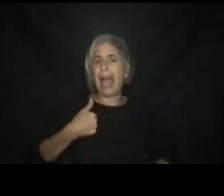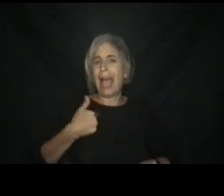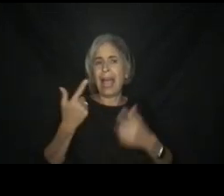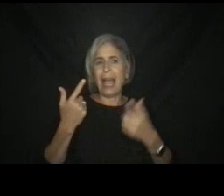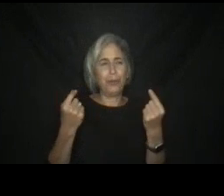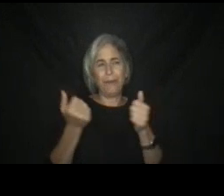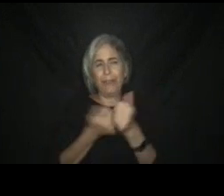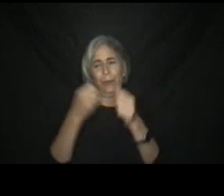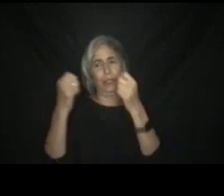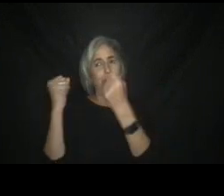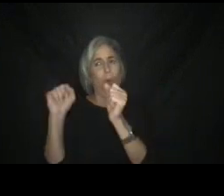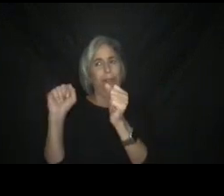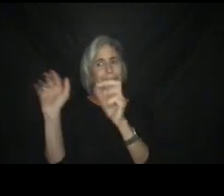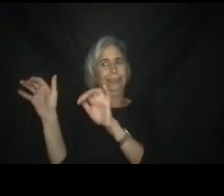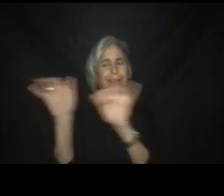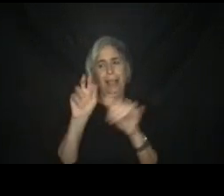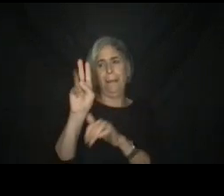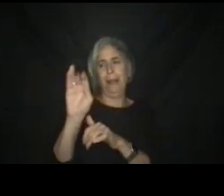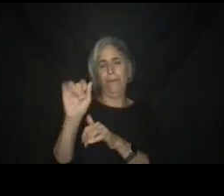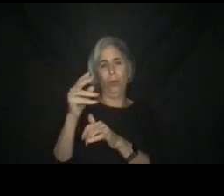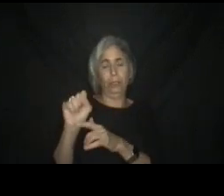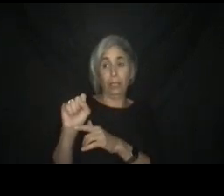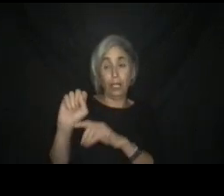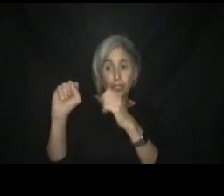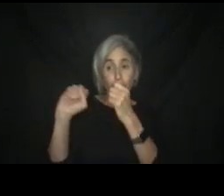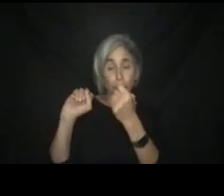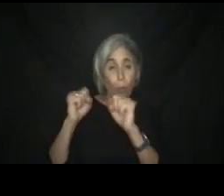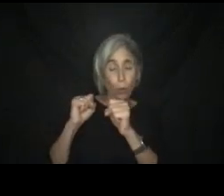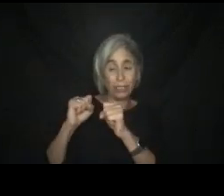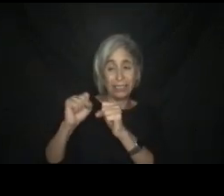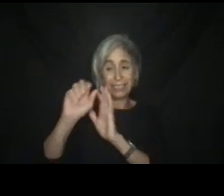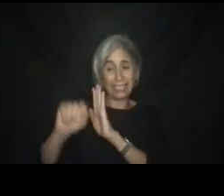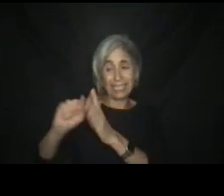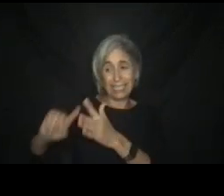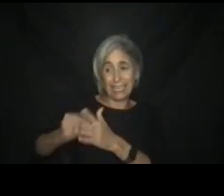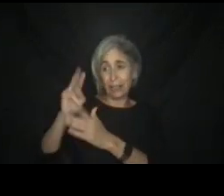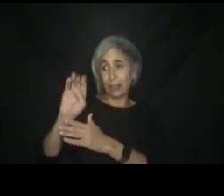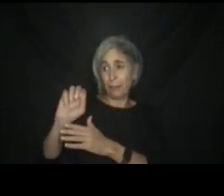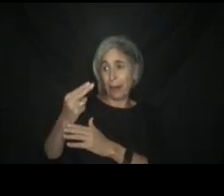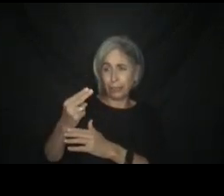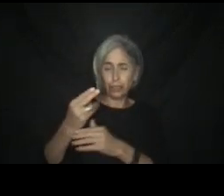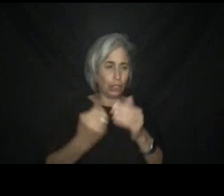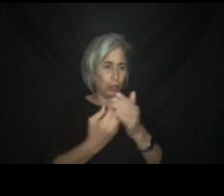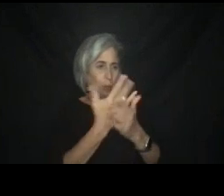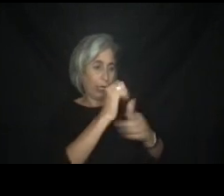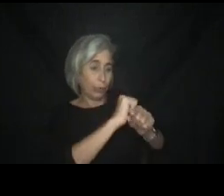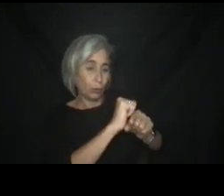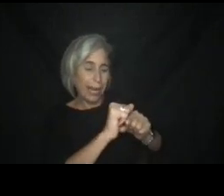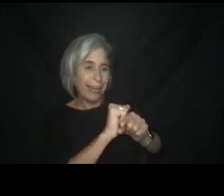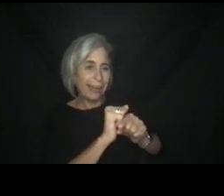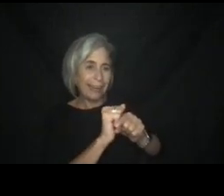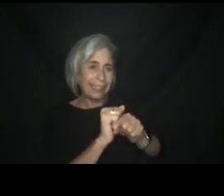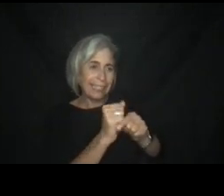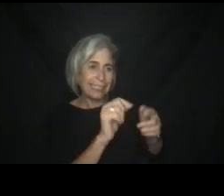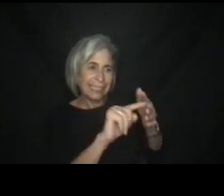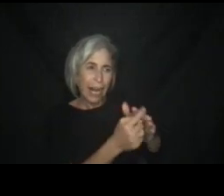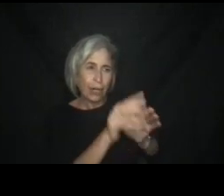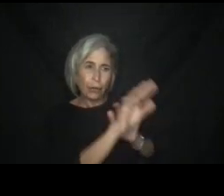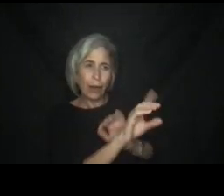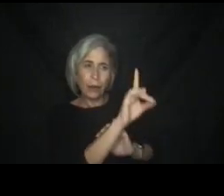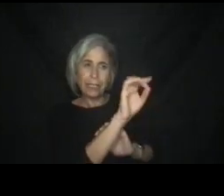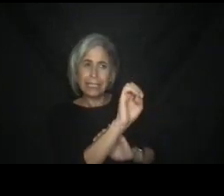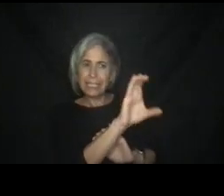metaphors. So think of it like the sports season starts in March, but there's preseason, spring training, whatever sport you want to look to for metaphors, that'll probably start in